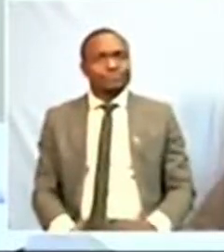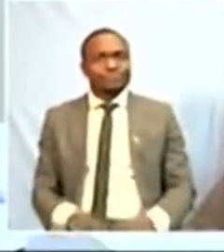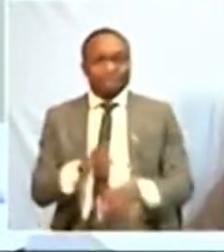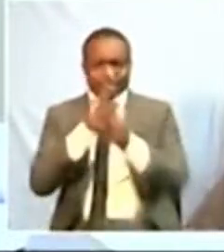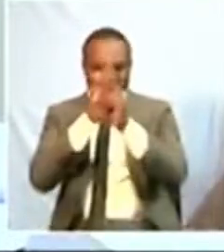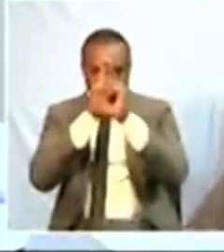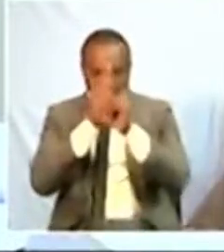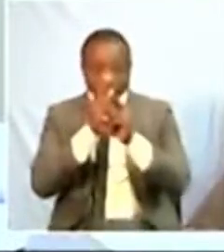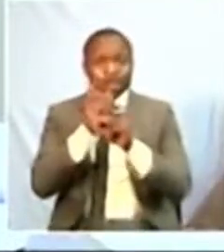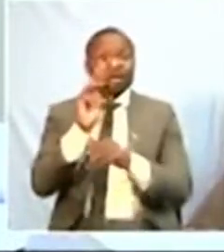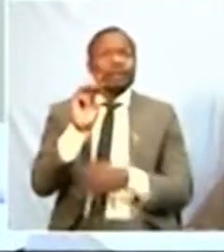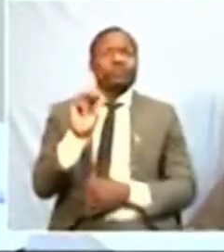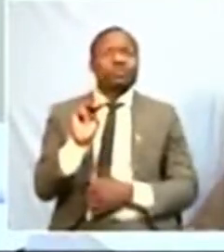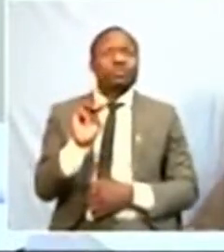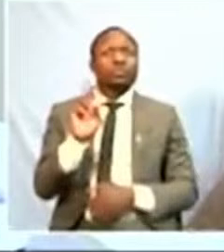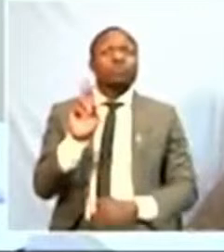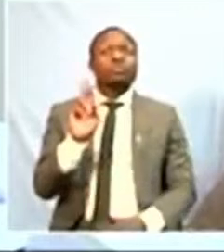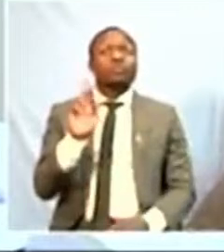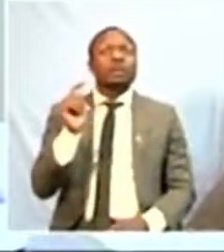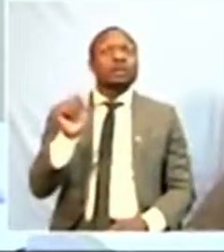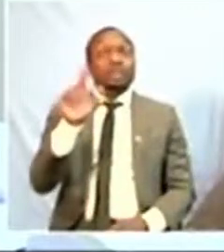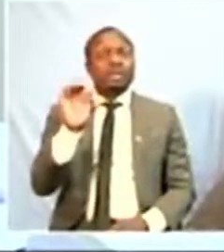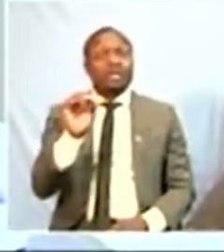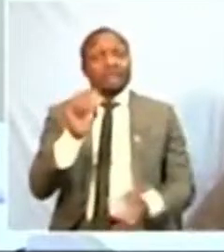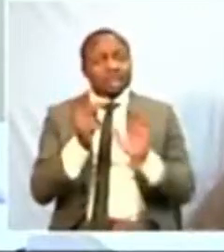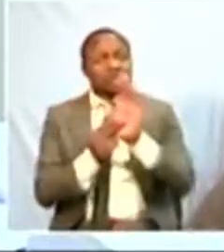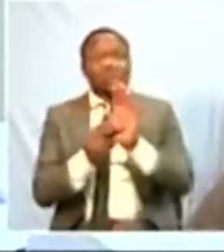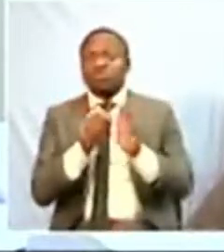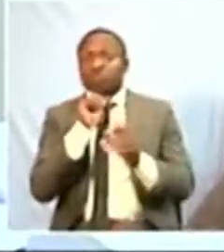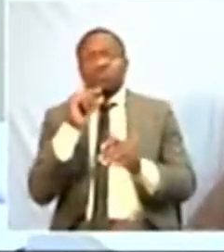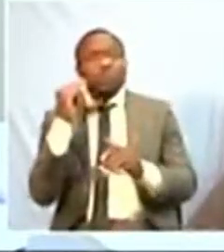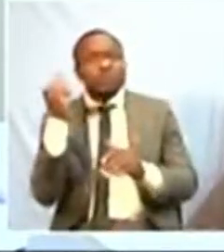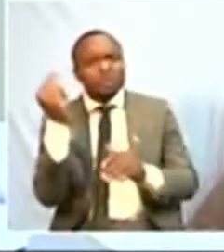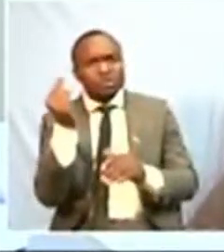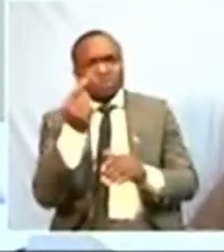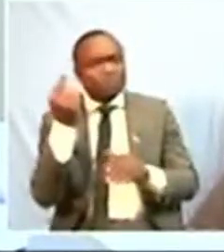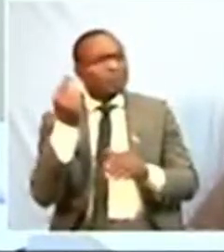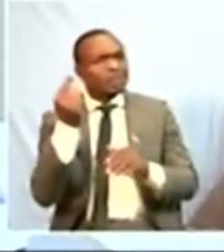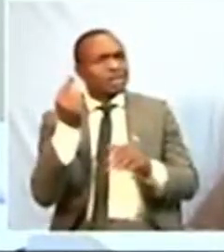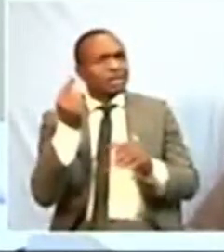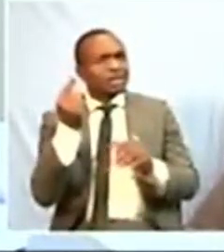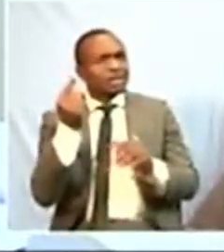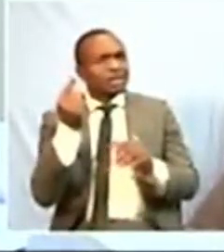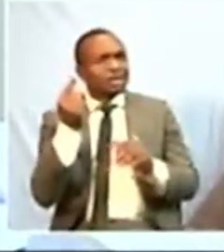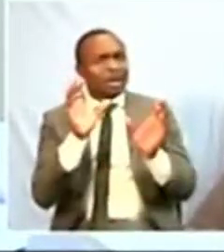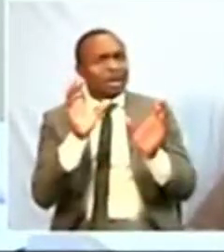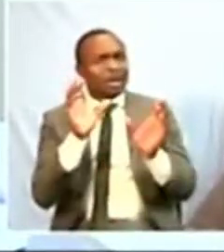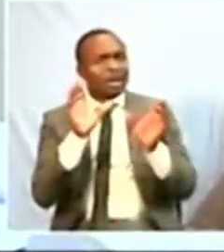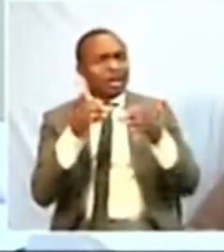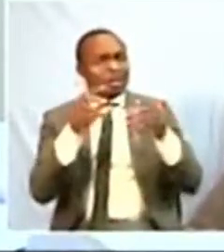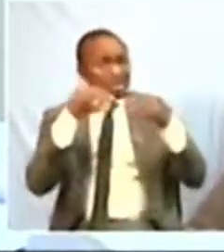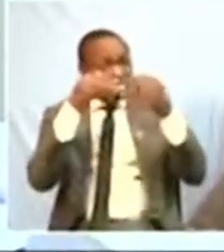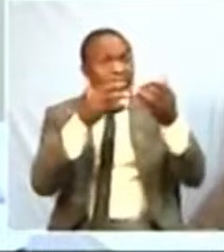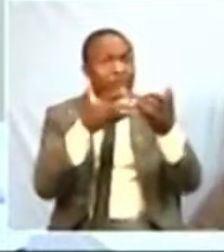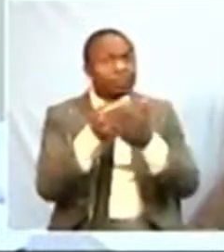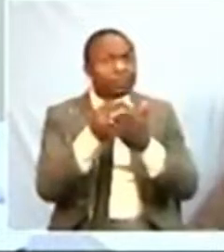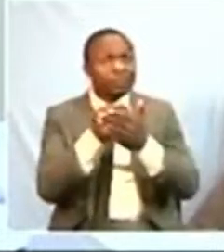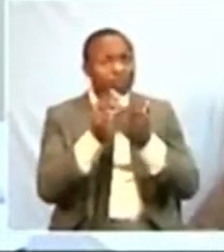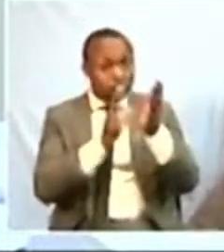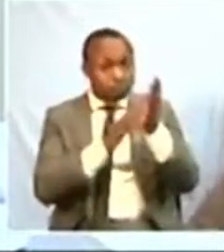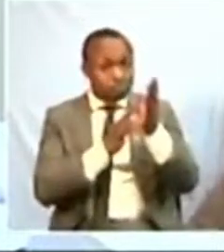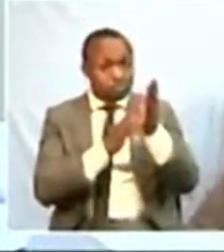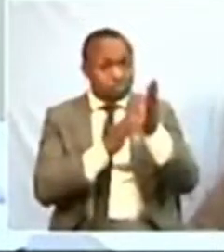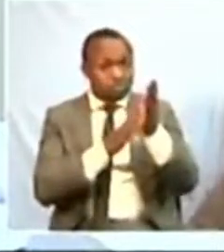Honorable Mutero indicated, you are not the only money giving money for bursaries. You should ask